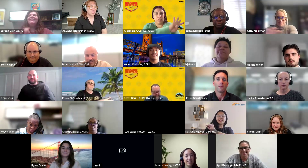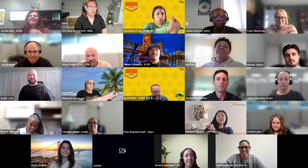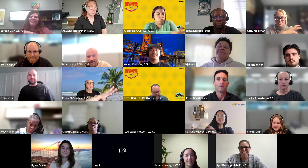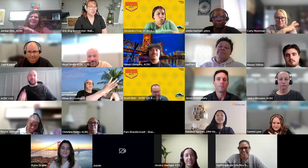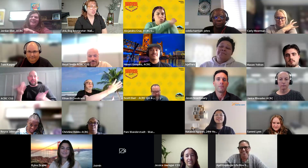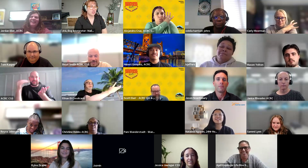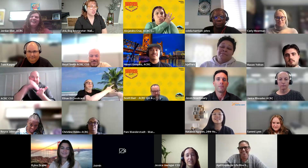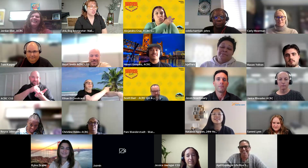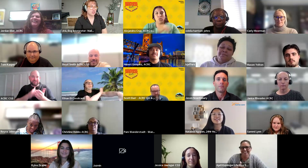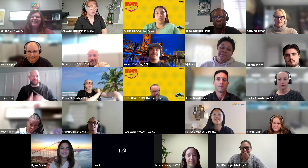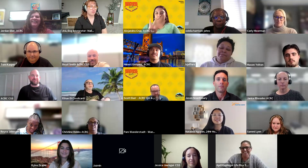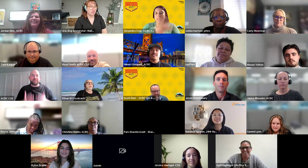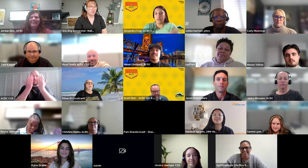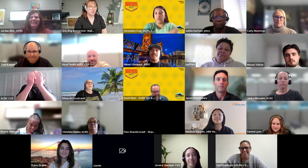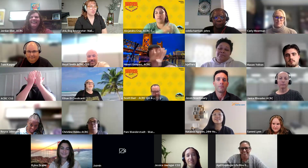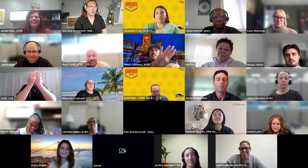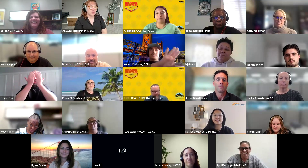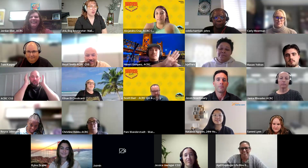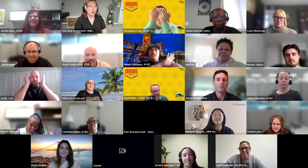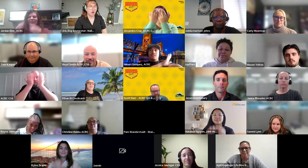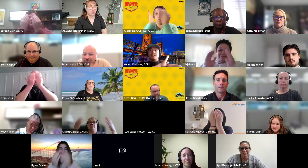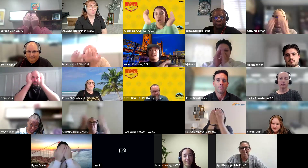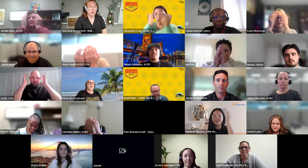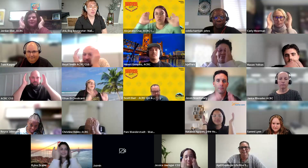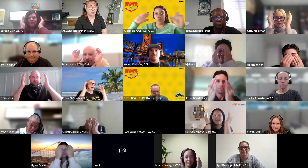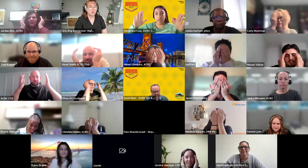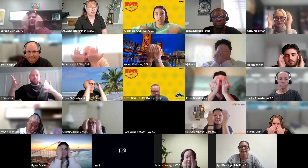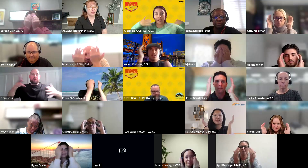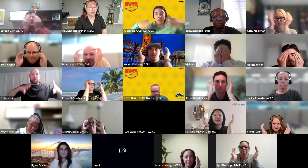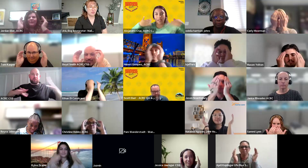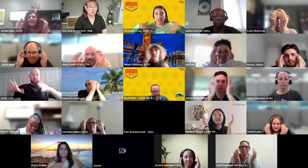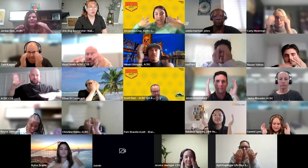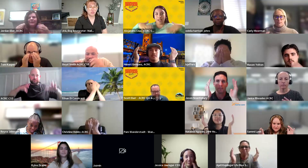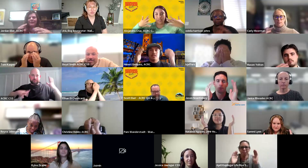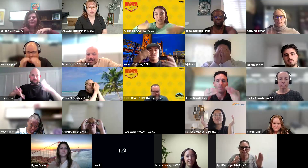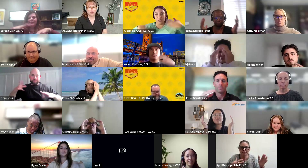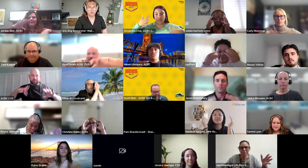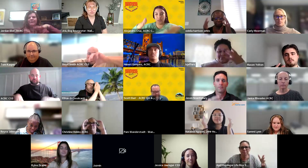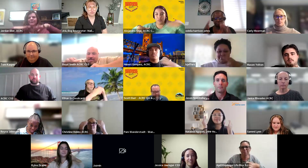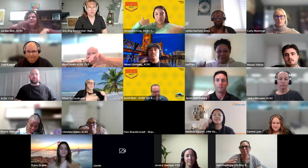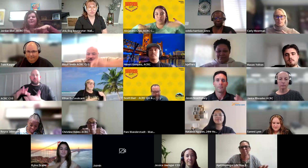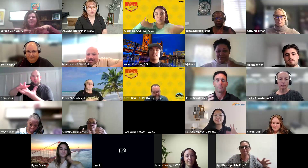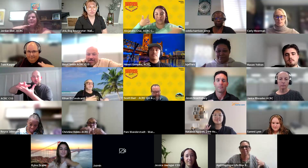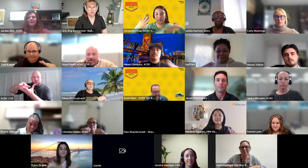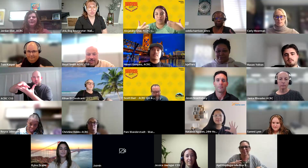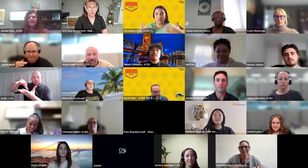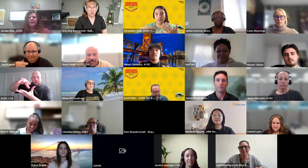Feeling spooky. Okay, let's do those three again. Halloween costume,